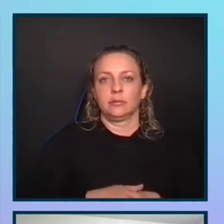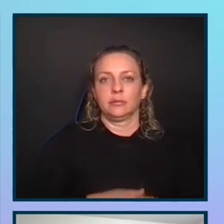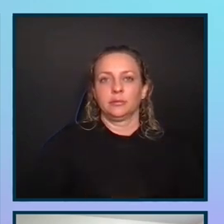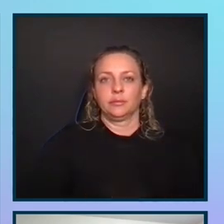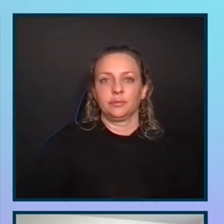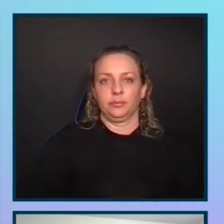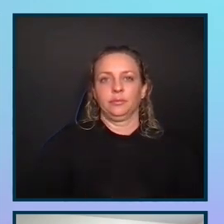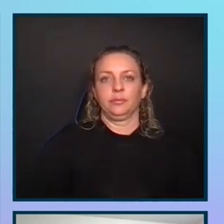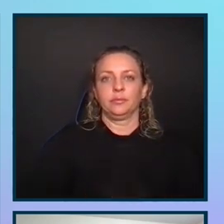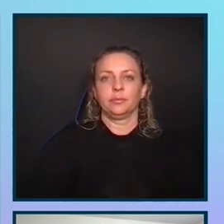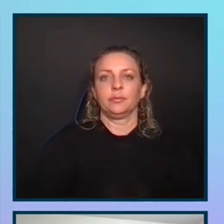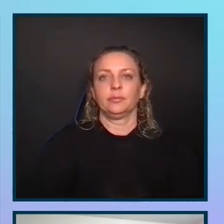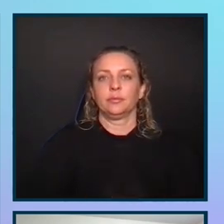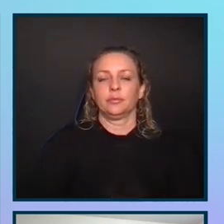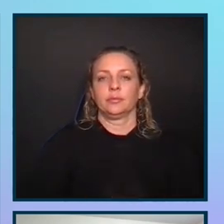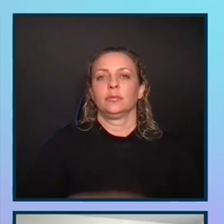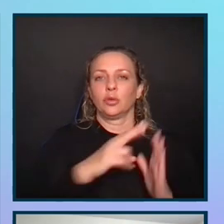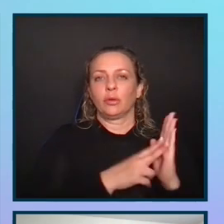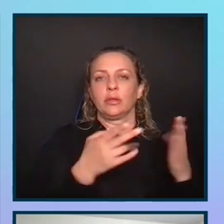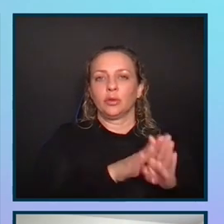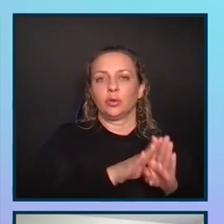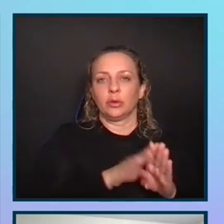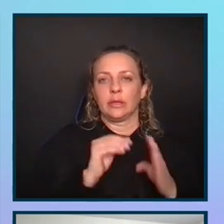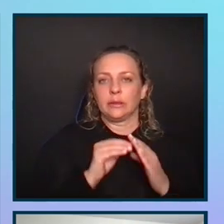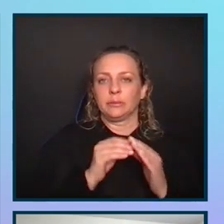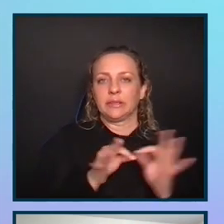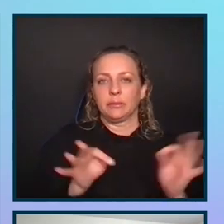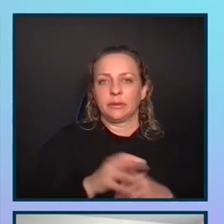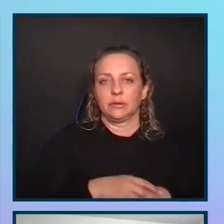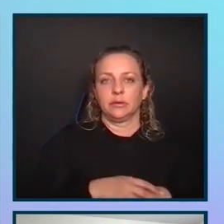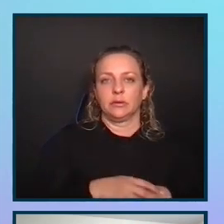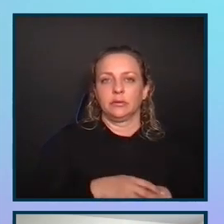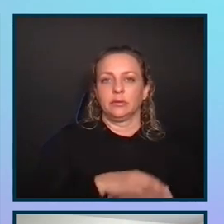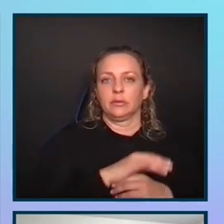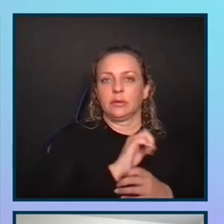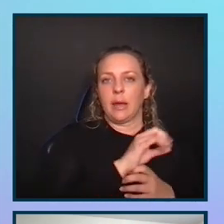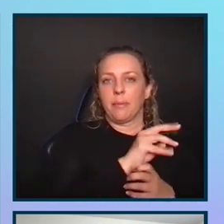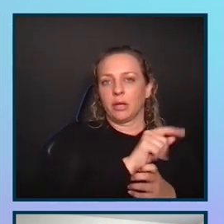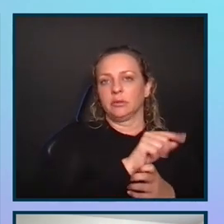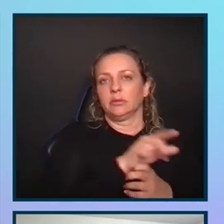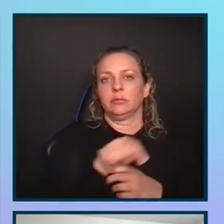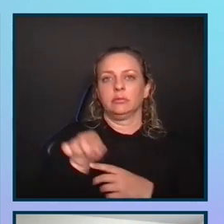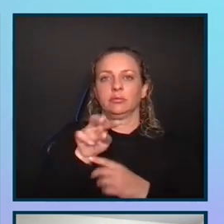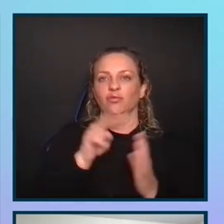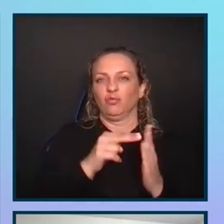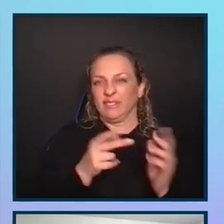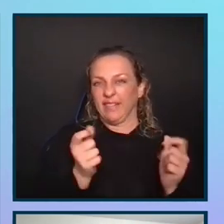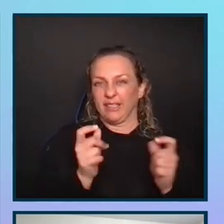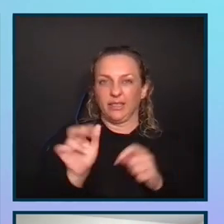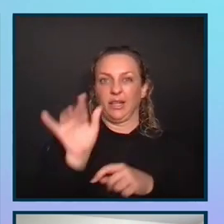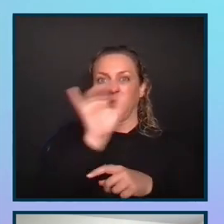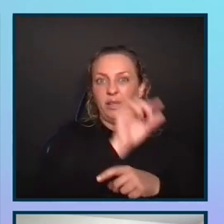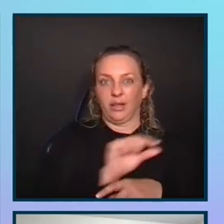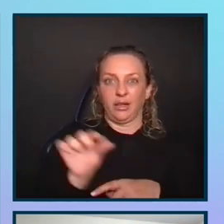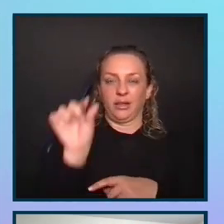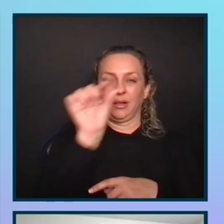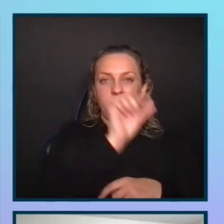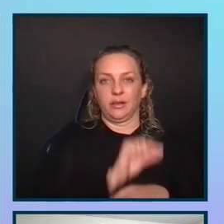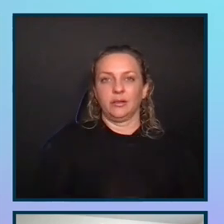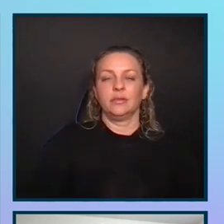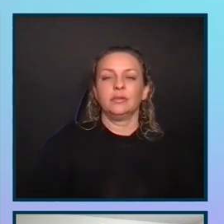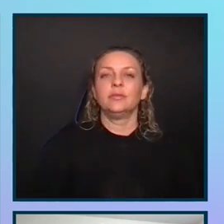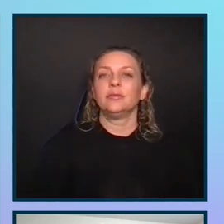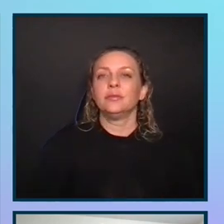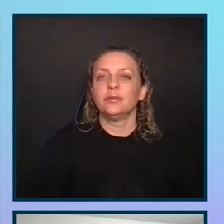Web dialog, close. Accessibility statement, ibobs.com, April 4th, 2000, ibobs.accessibility, close, button. Close accessibility